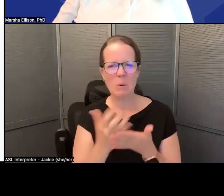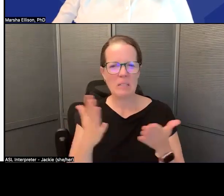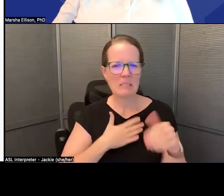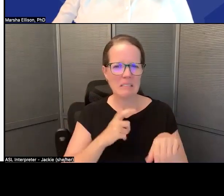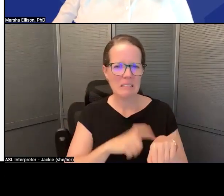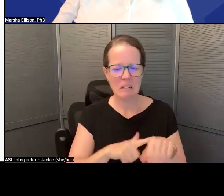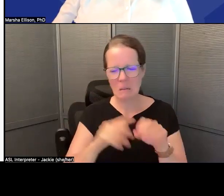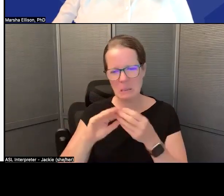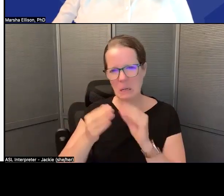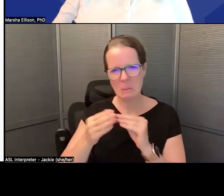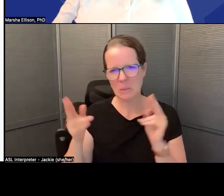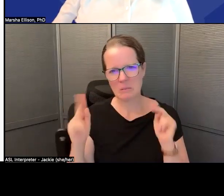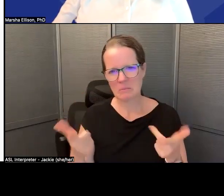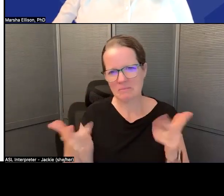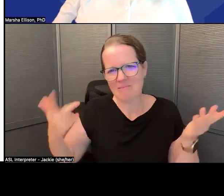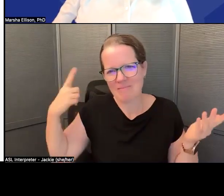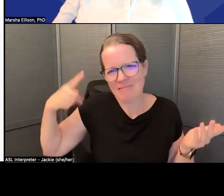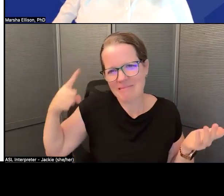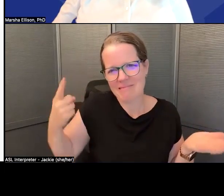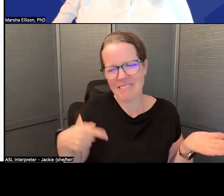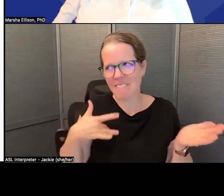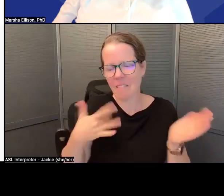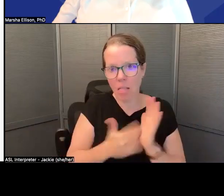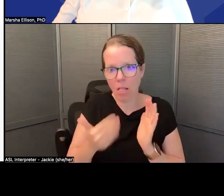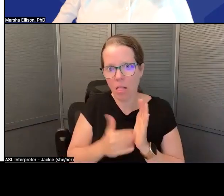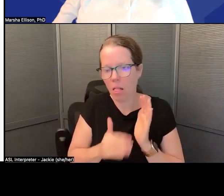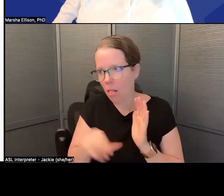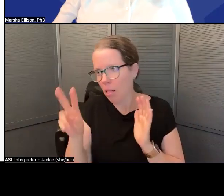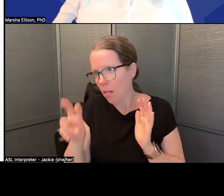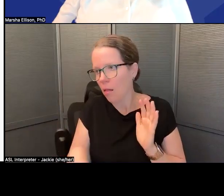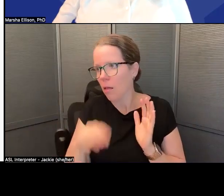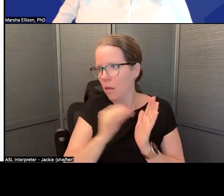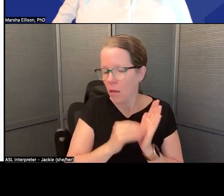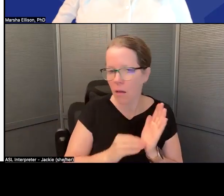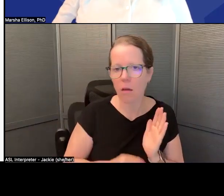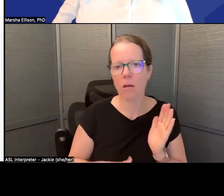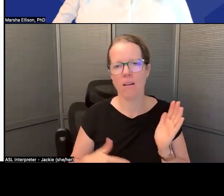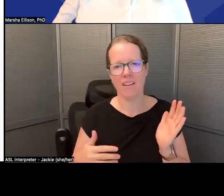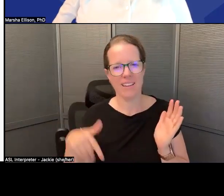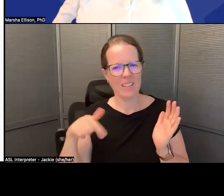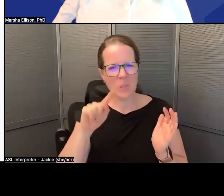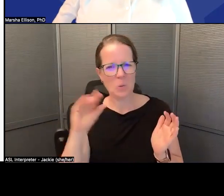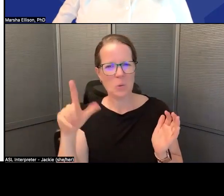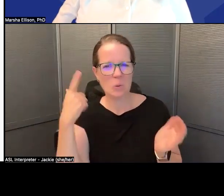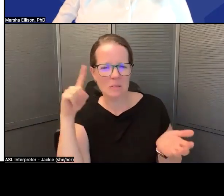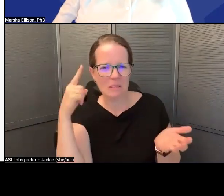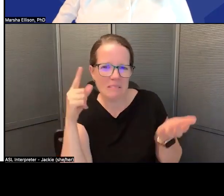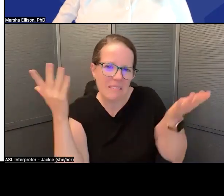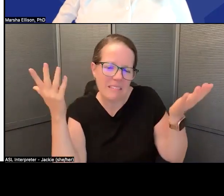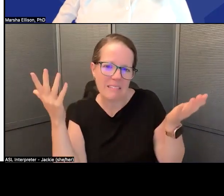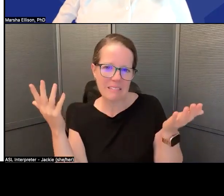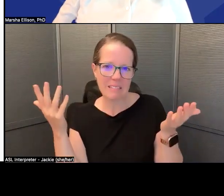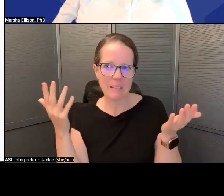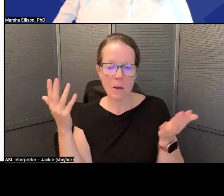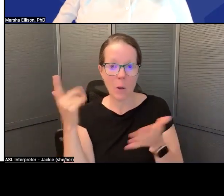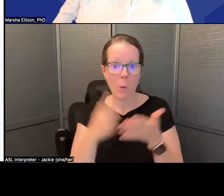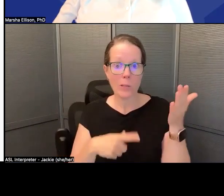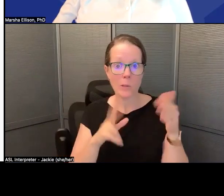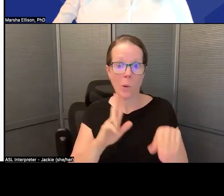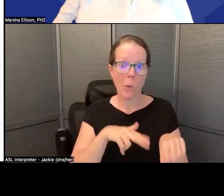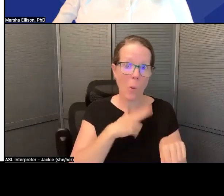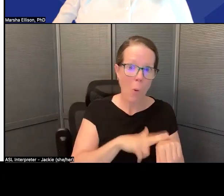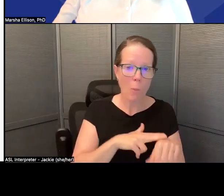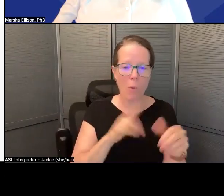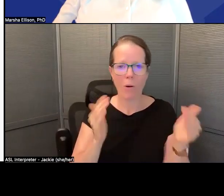redundant, and they struggled to understand the tool, figuring out what was a normal score versus an